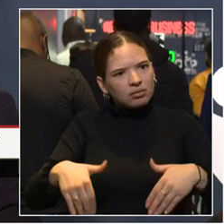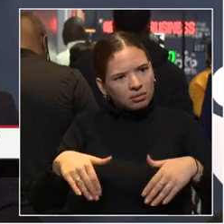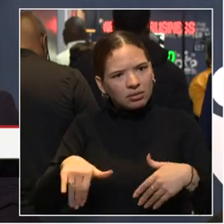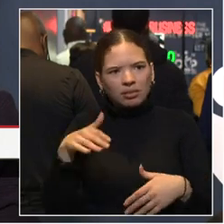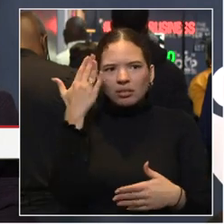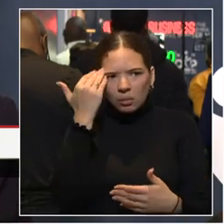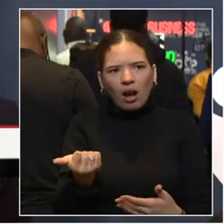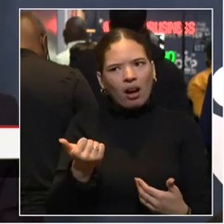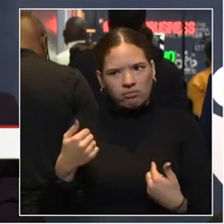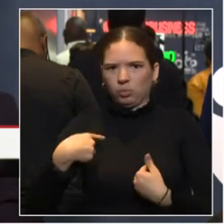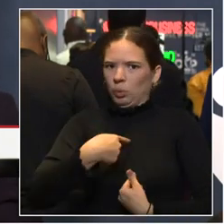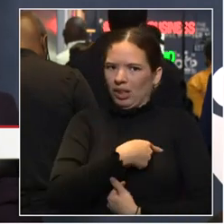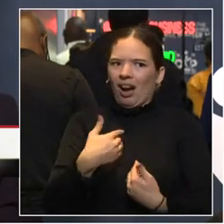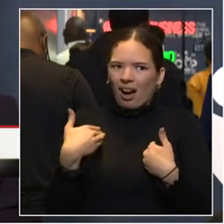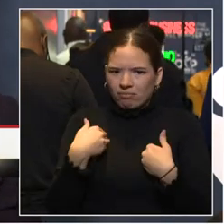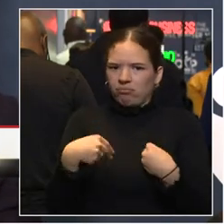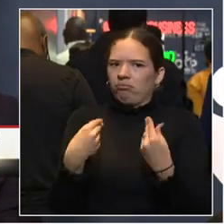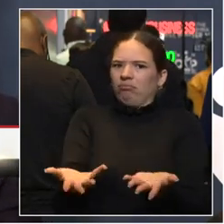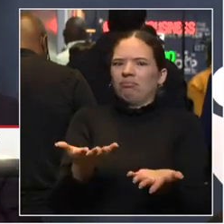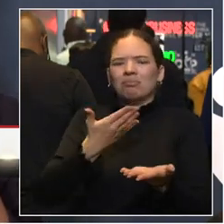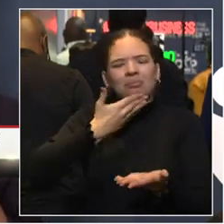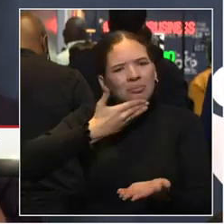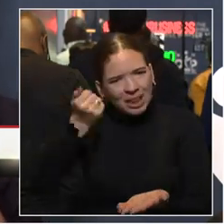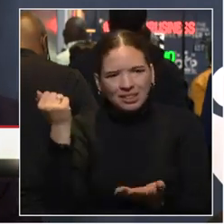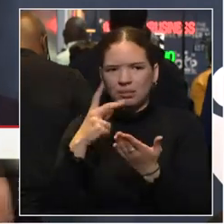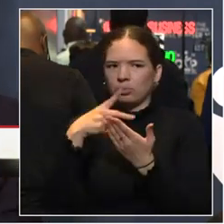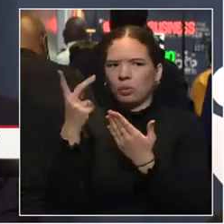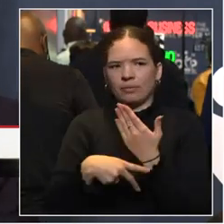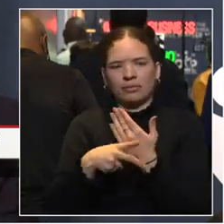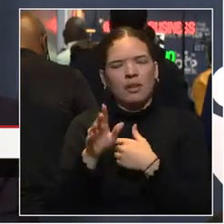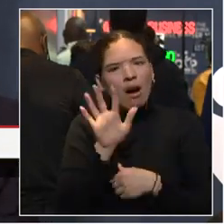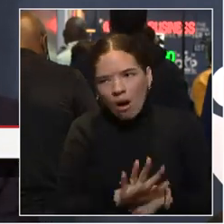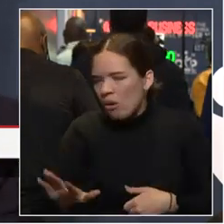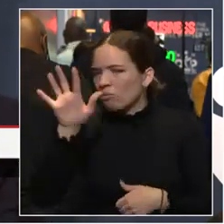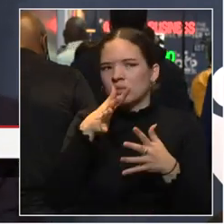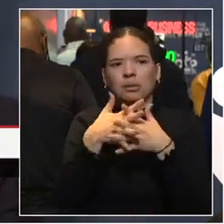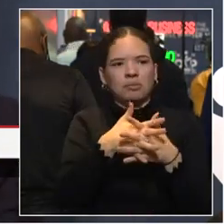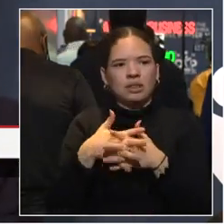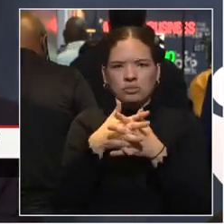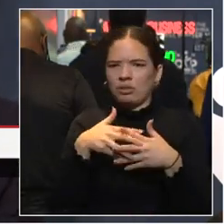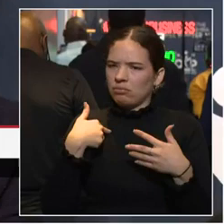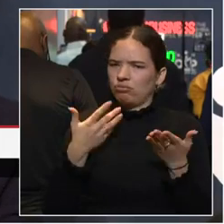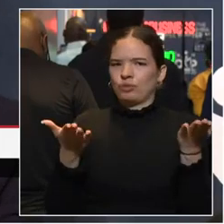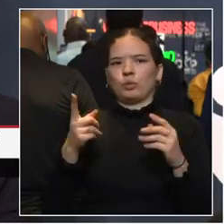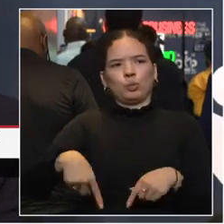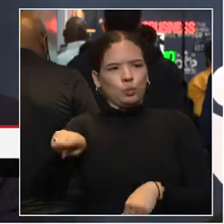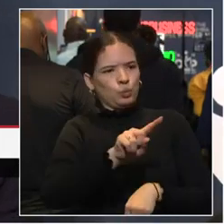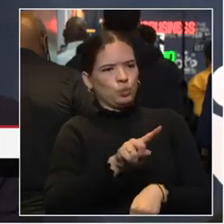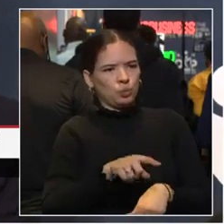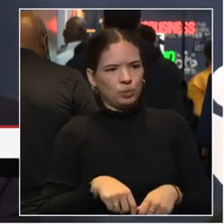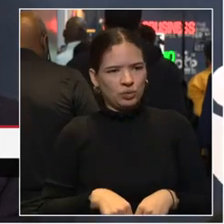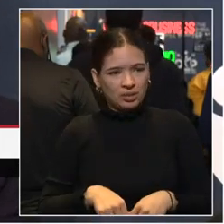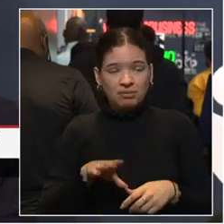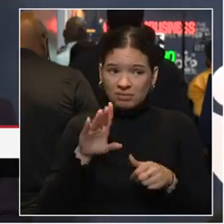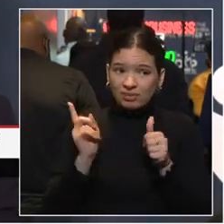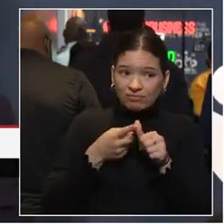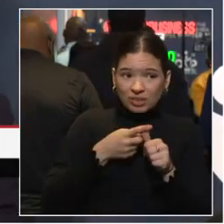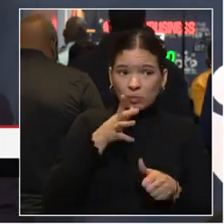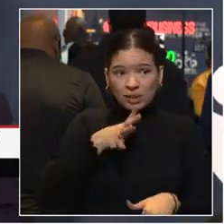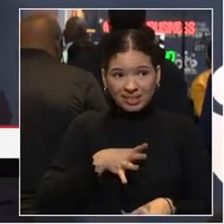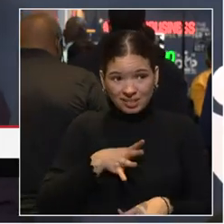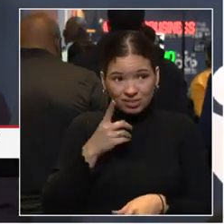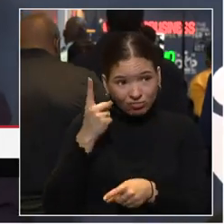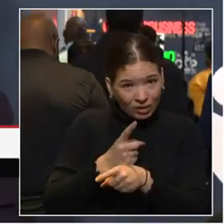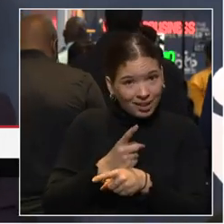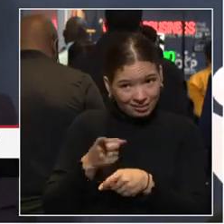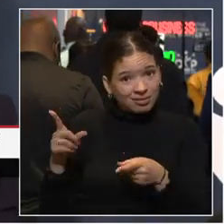youth program anywhere in the country. And the First Lady was correct in saying, literally, I was just at a